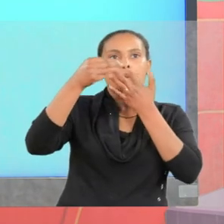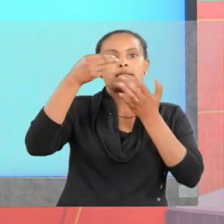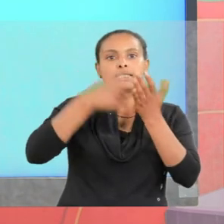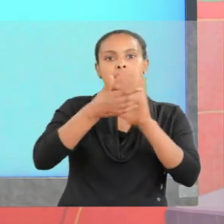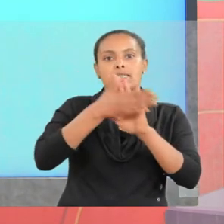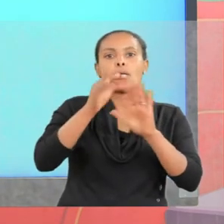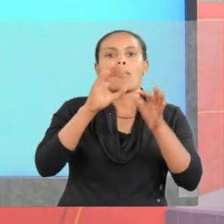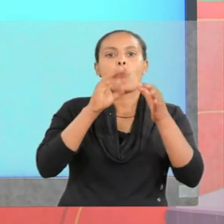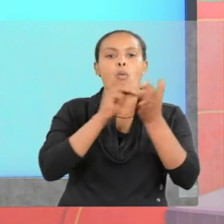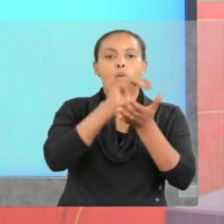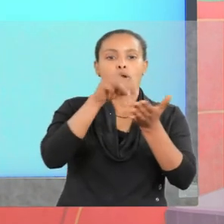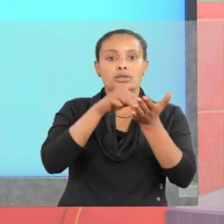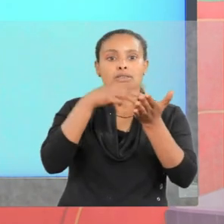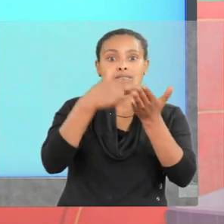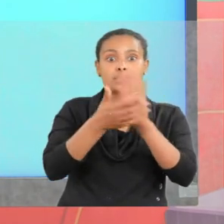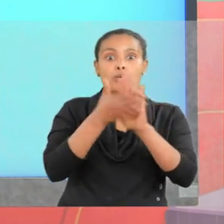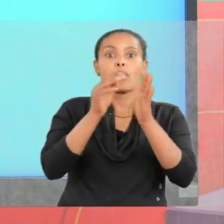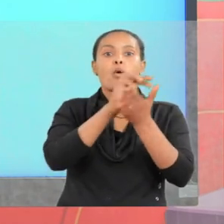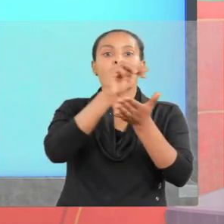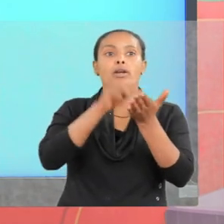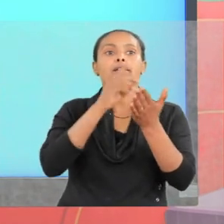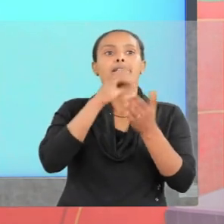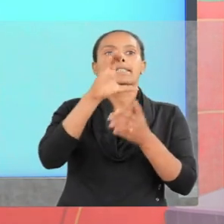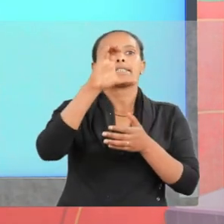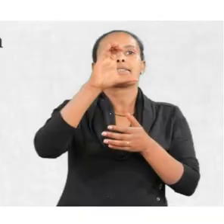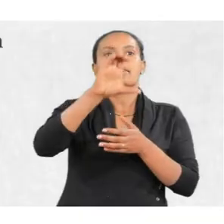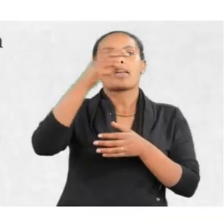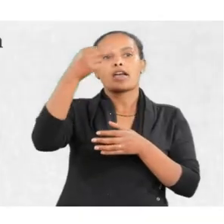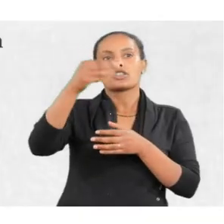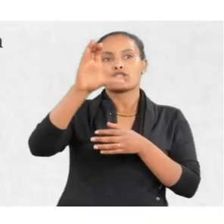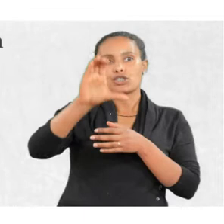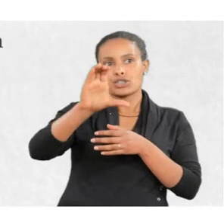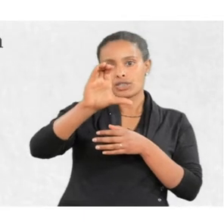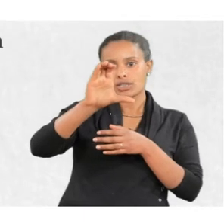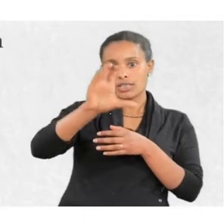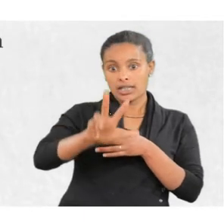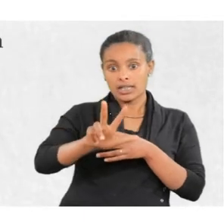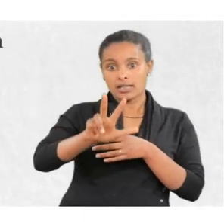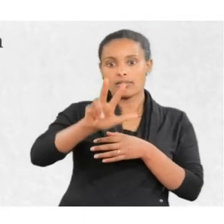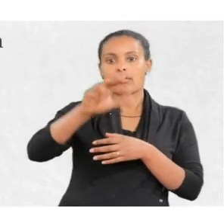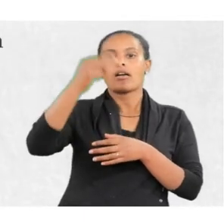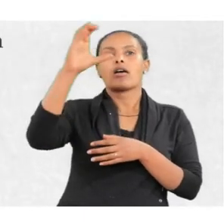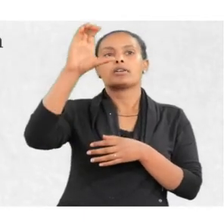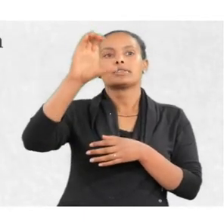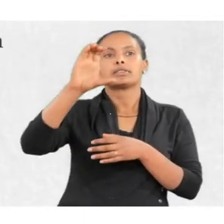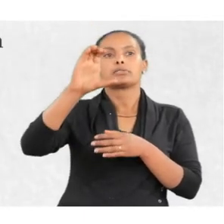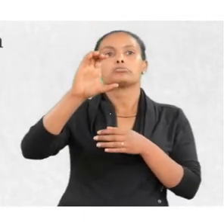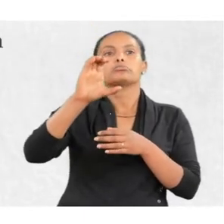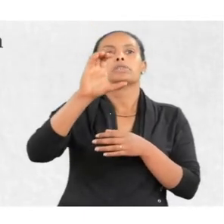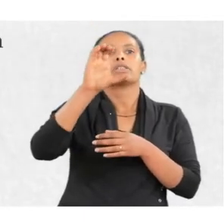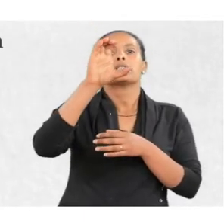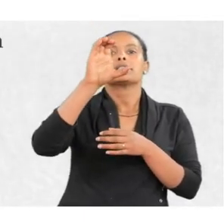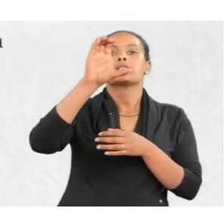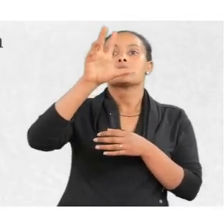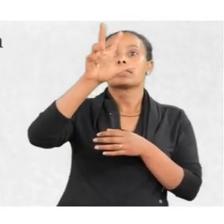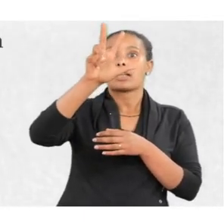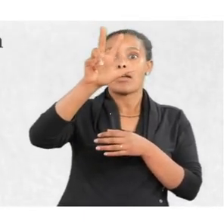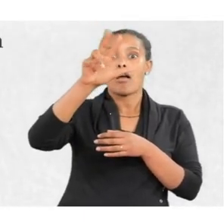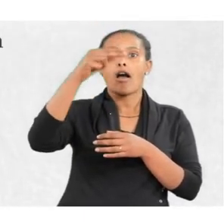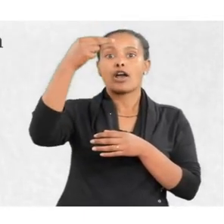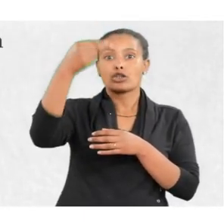molecule. The structure of this molecule is this CH3, carbon, bonded with three hydrogen